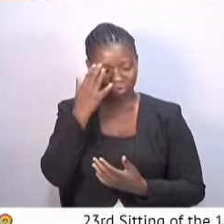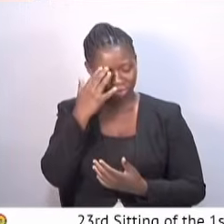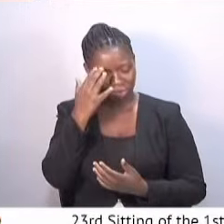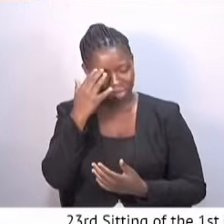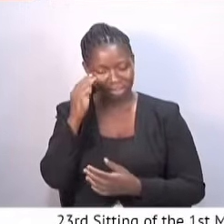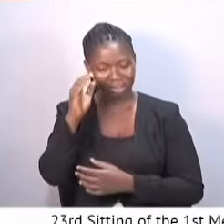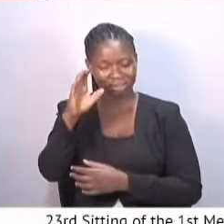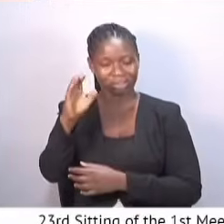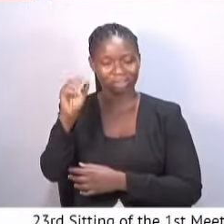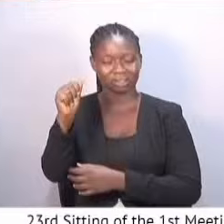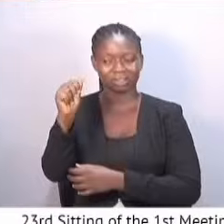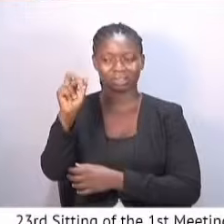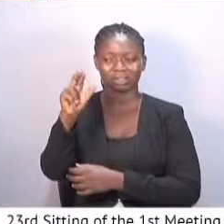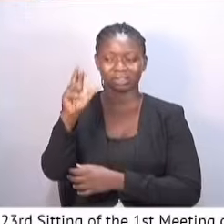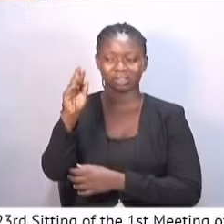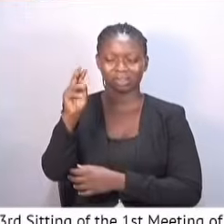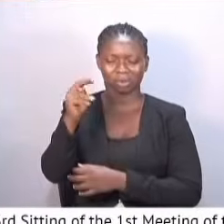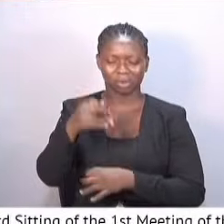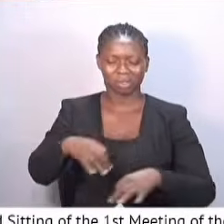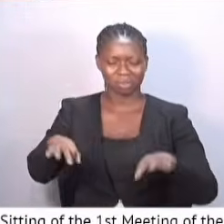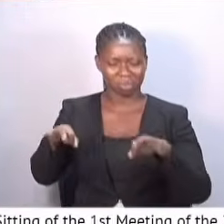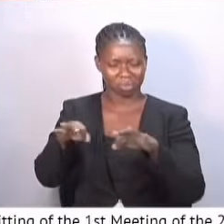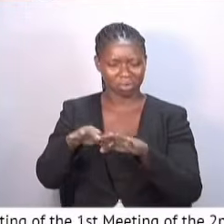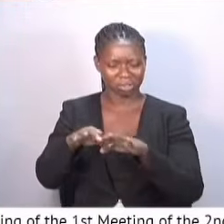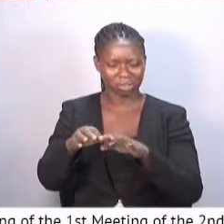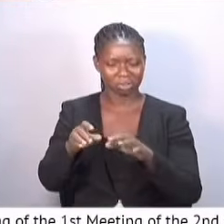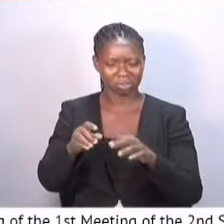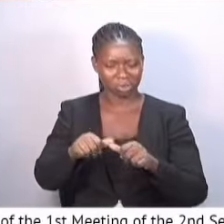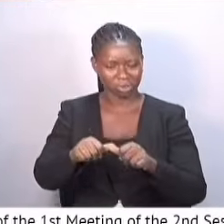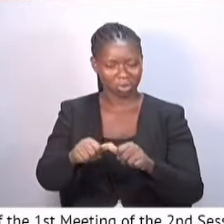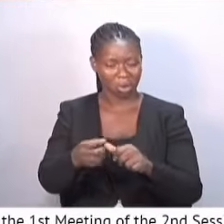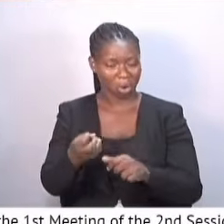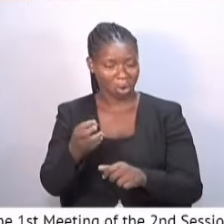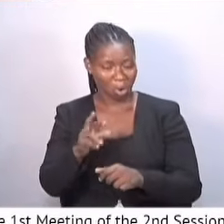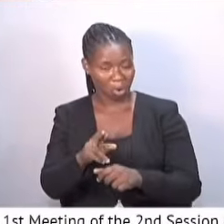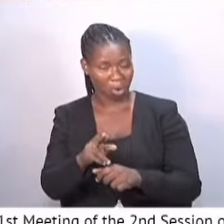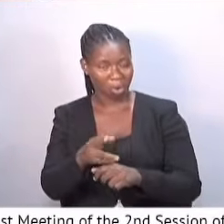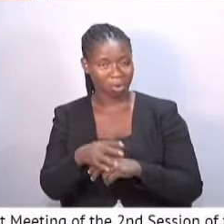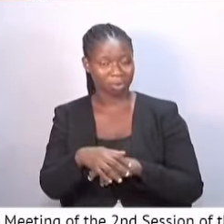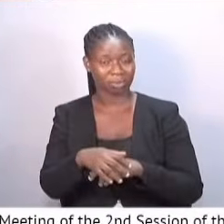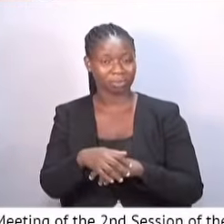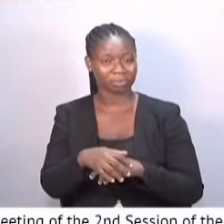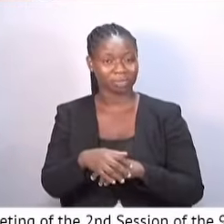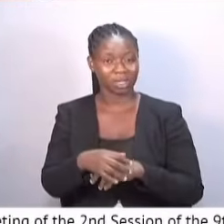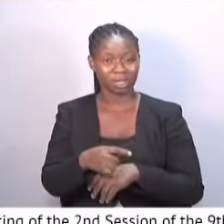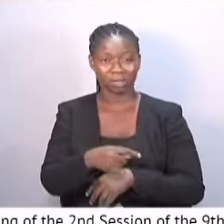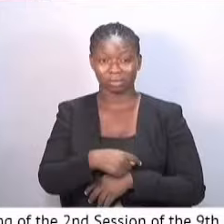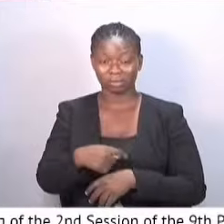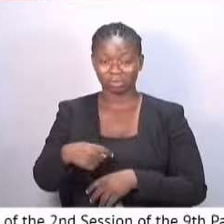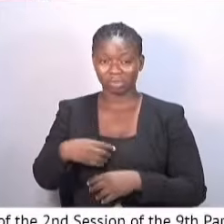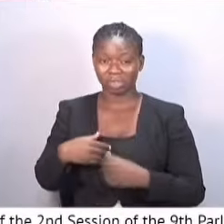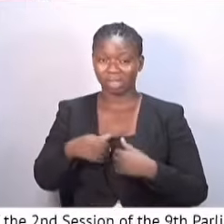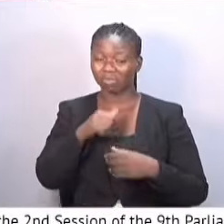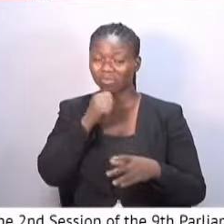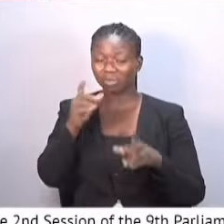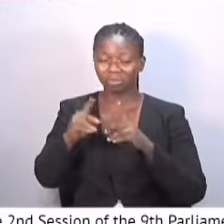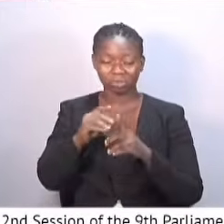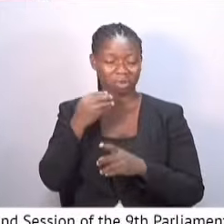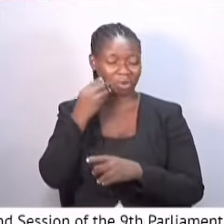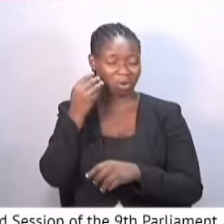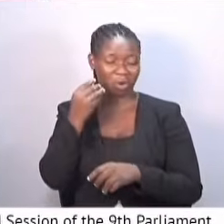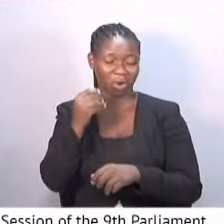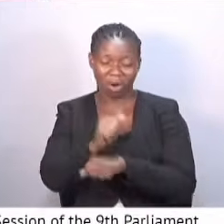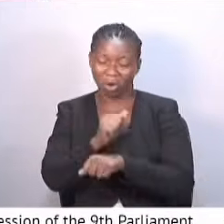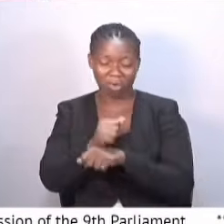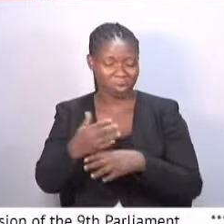carbon credit worthy cause to pursue? Or it is the case that we have not done our